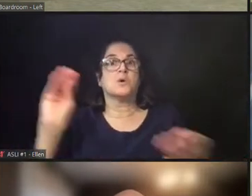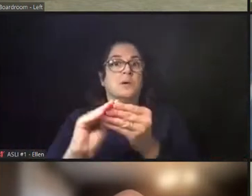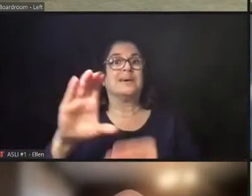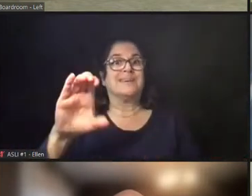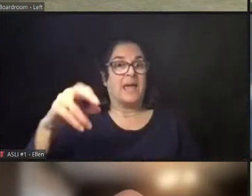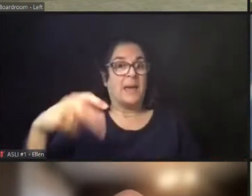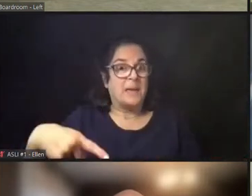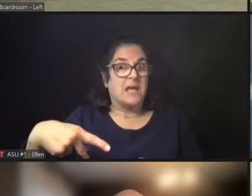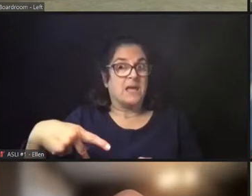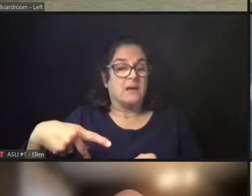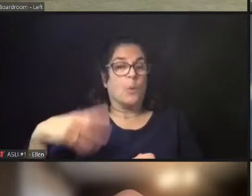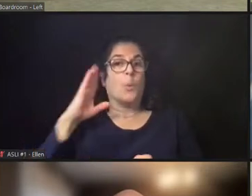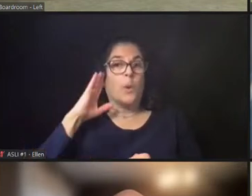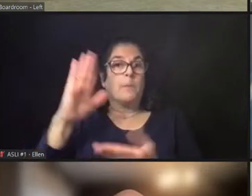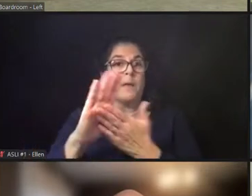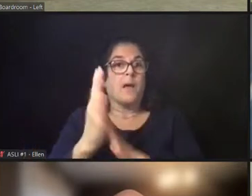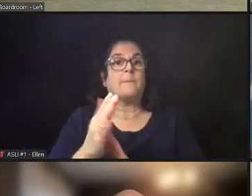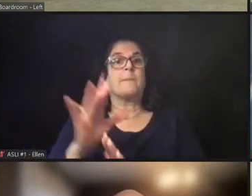any questions you might have.